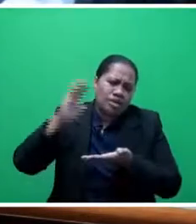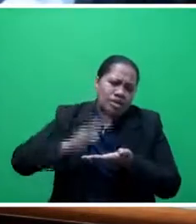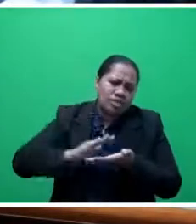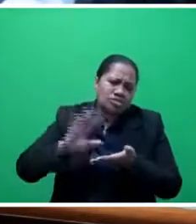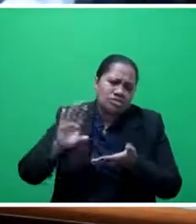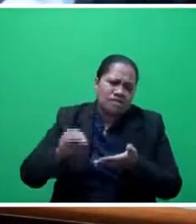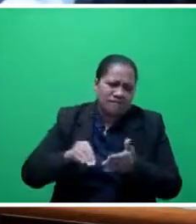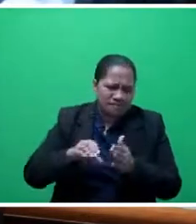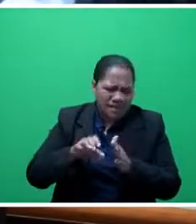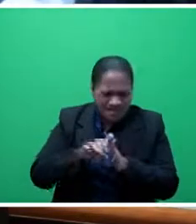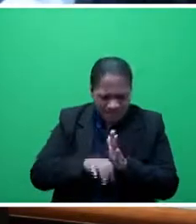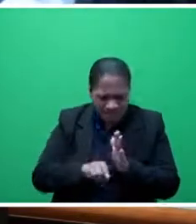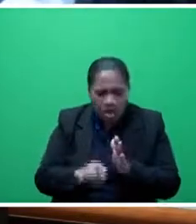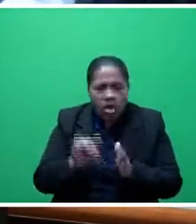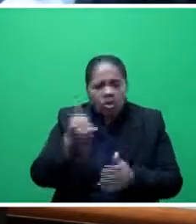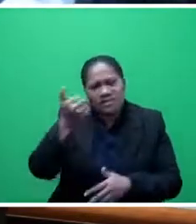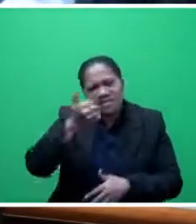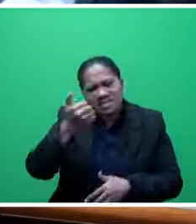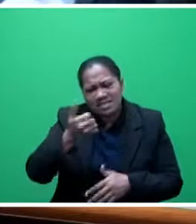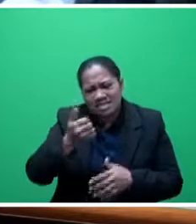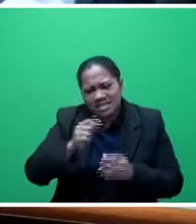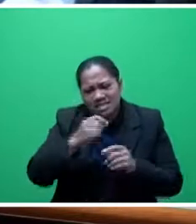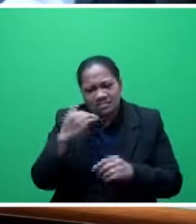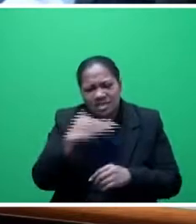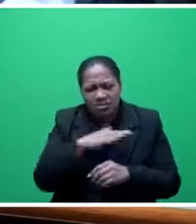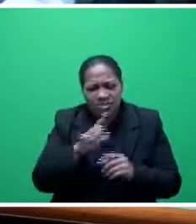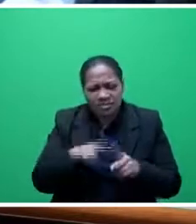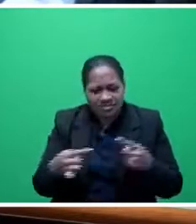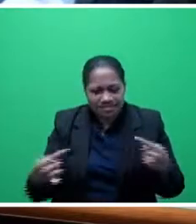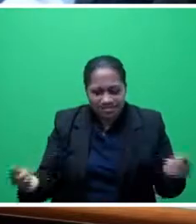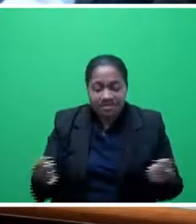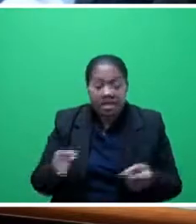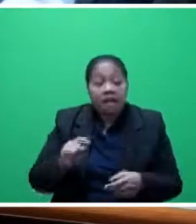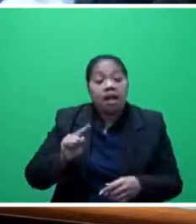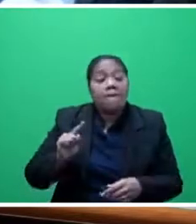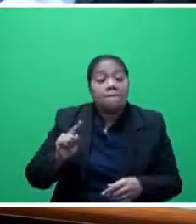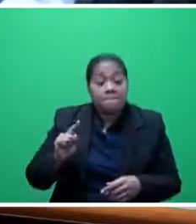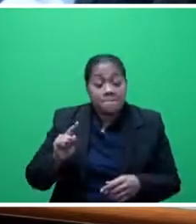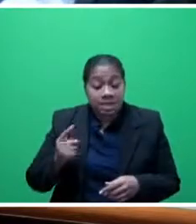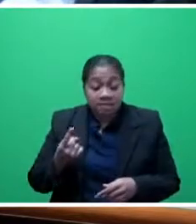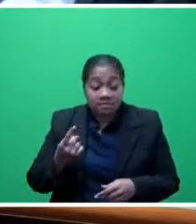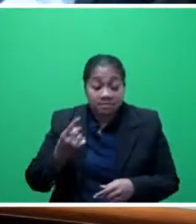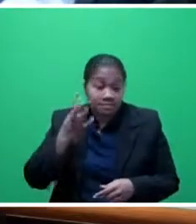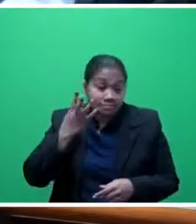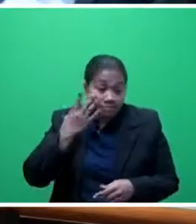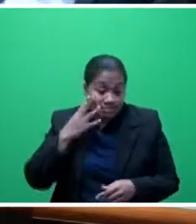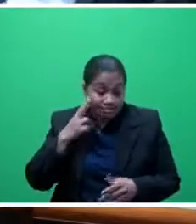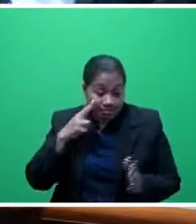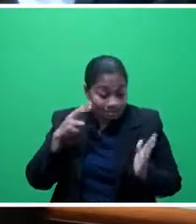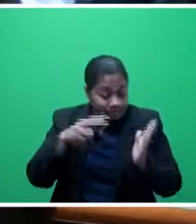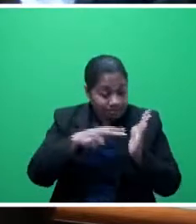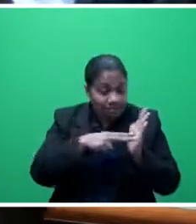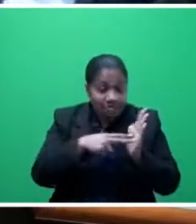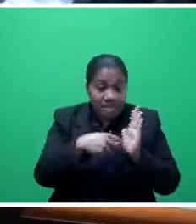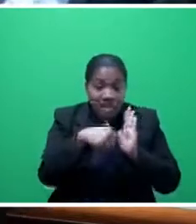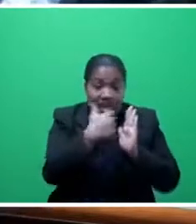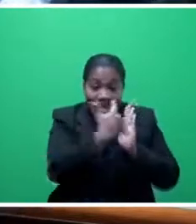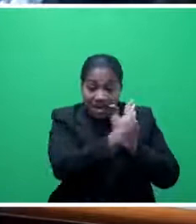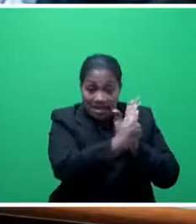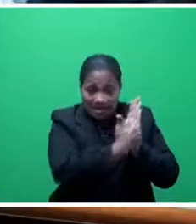of 1,600 items. But when you look at the list,